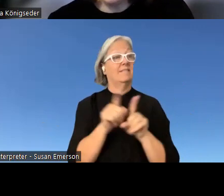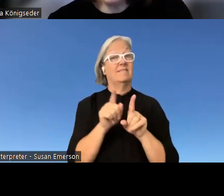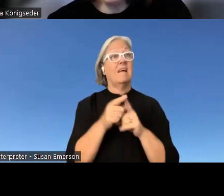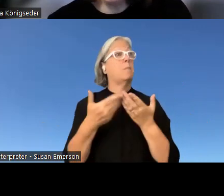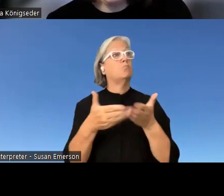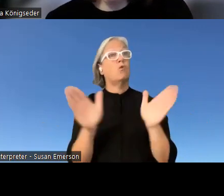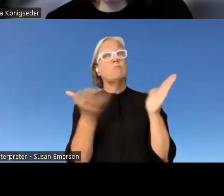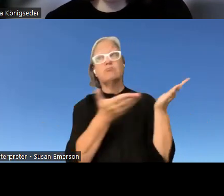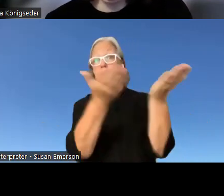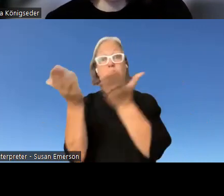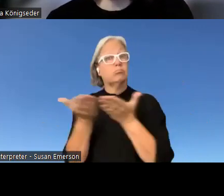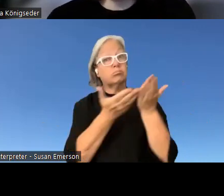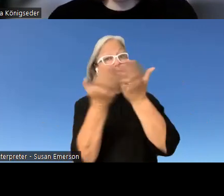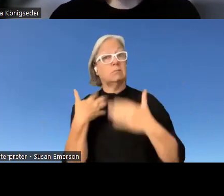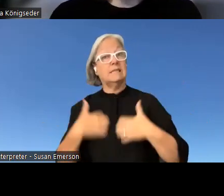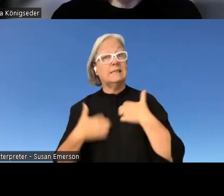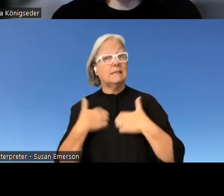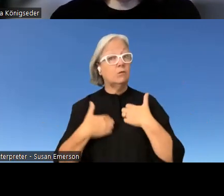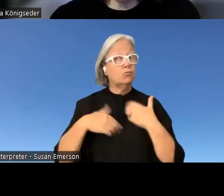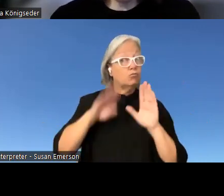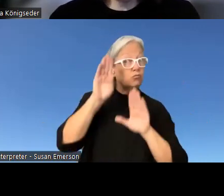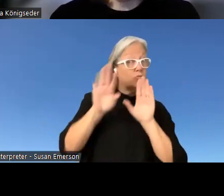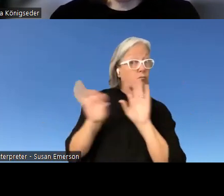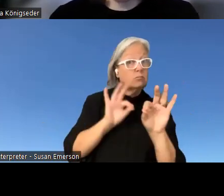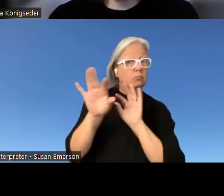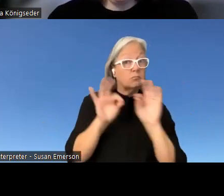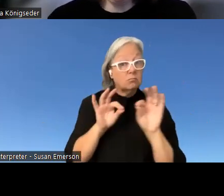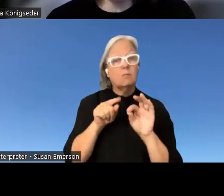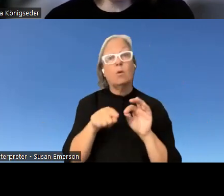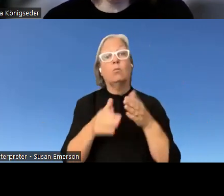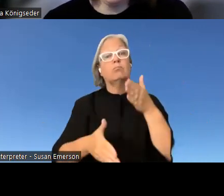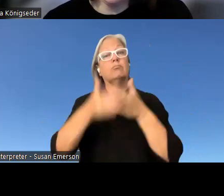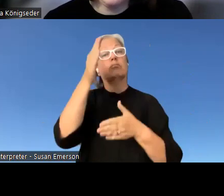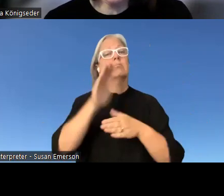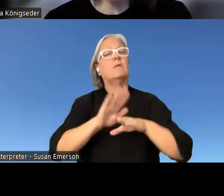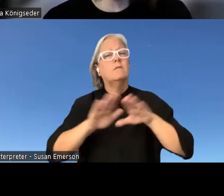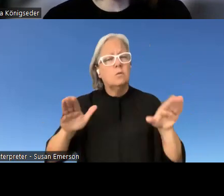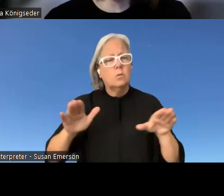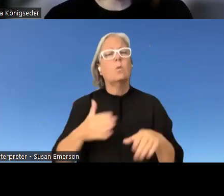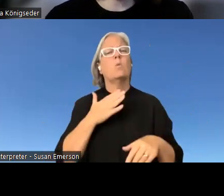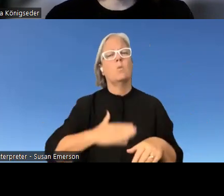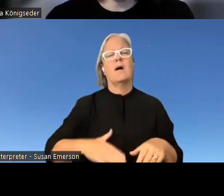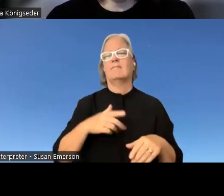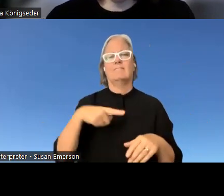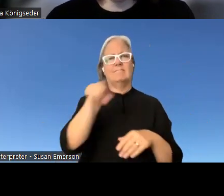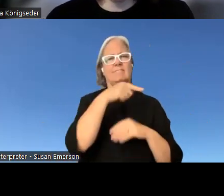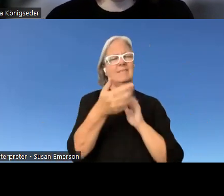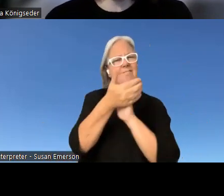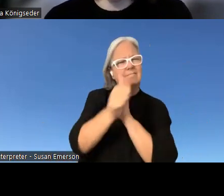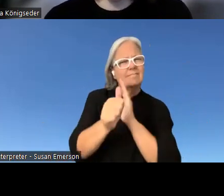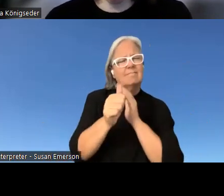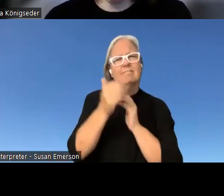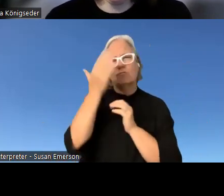review process, which means that we are looking for experts within our network who evaluate